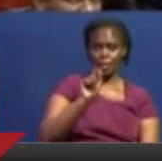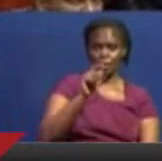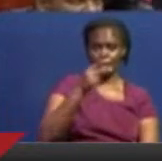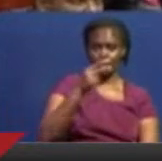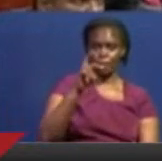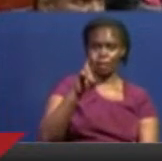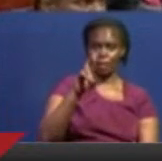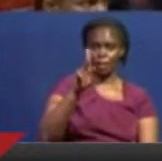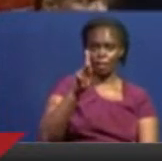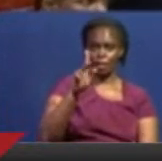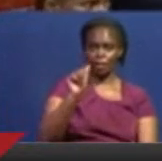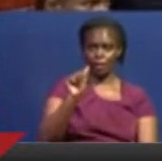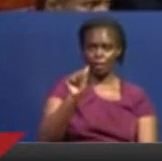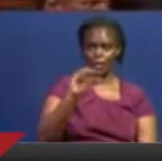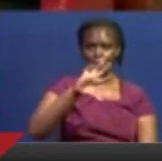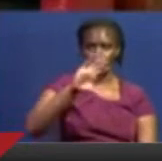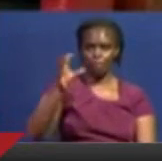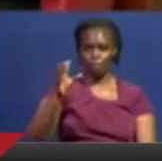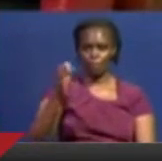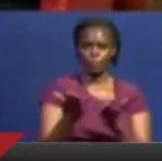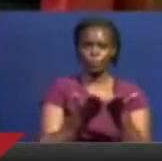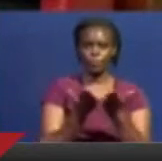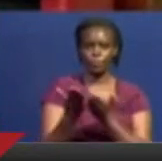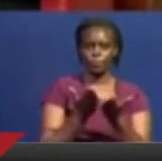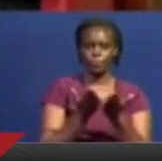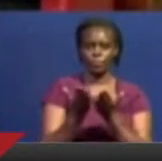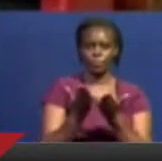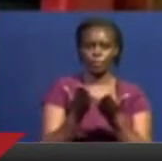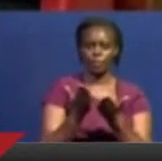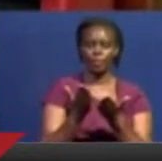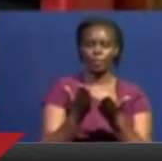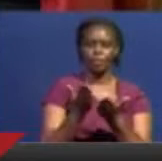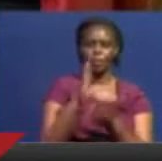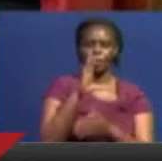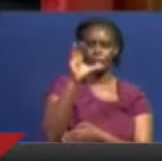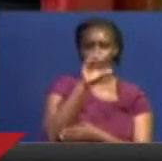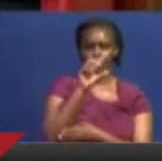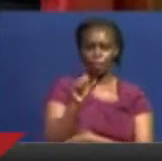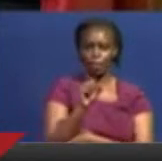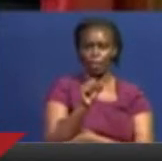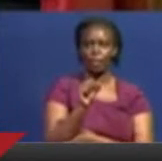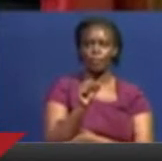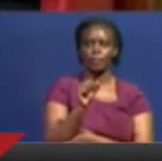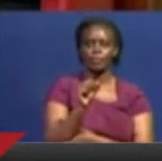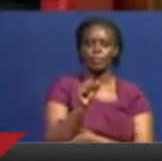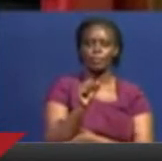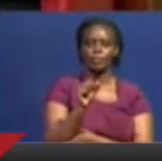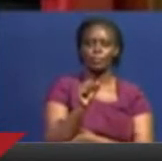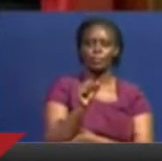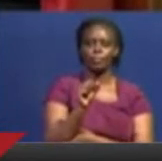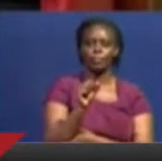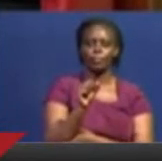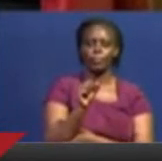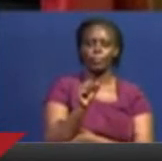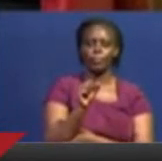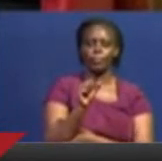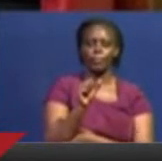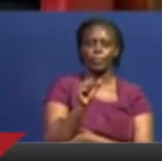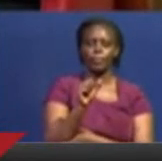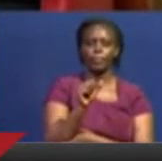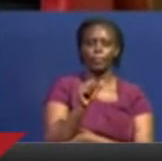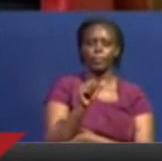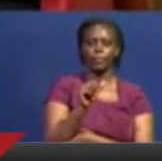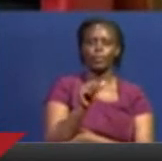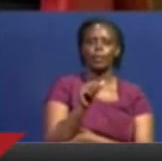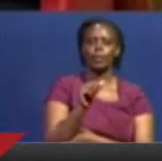County, and is currently serving as the Interior Cabinet Secretary. As an advocate of the High